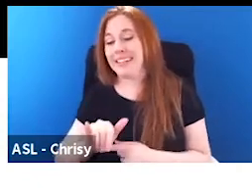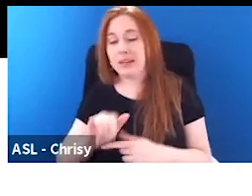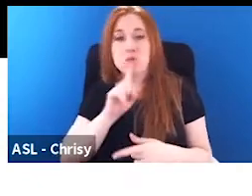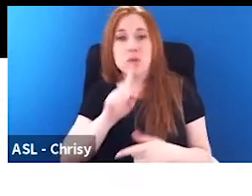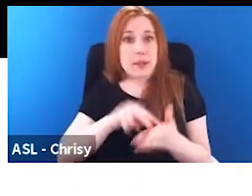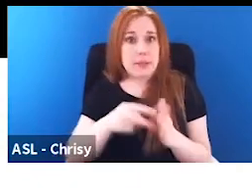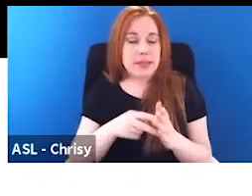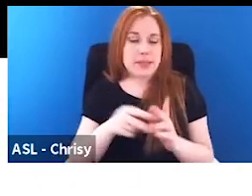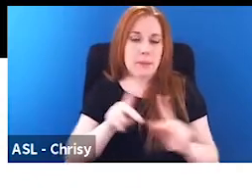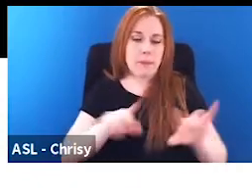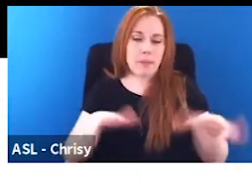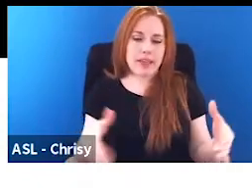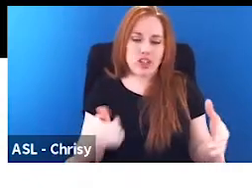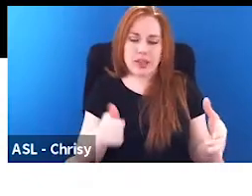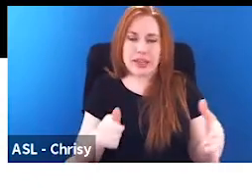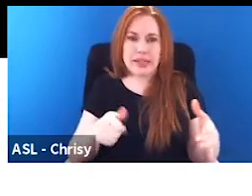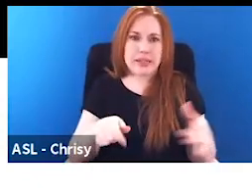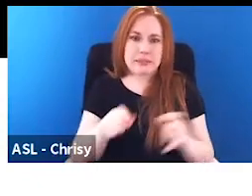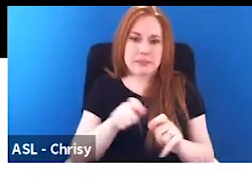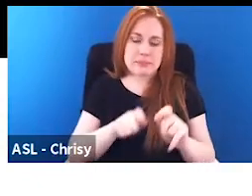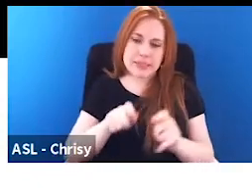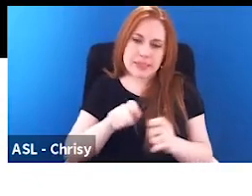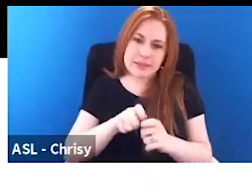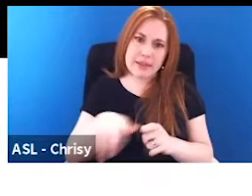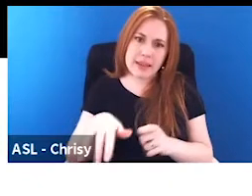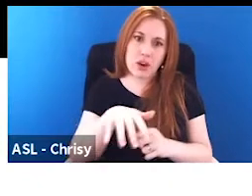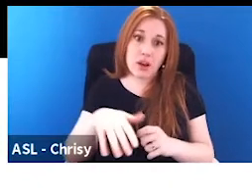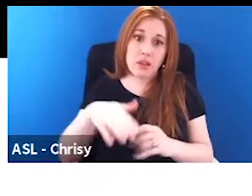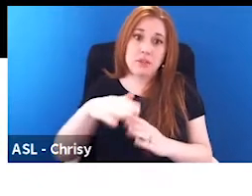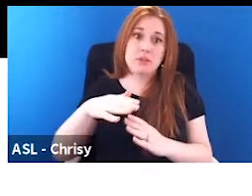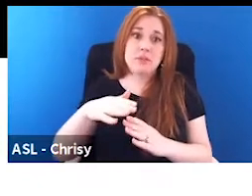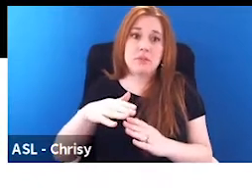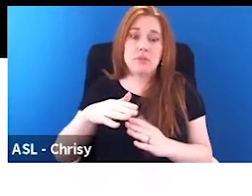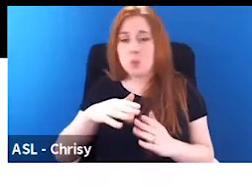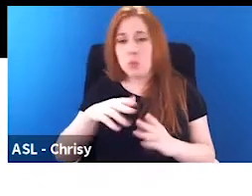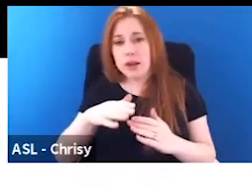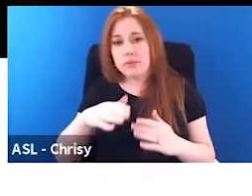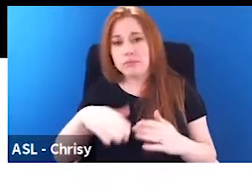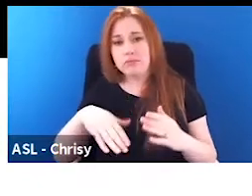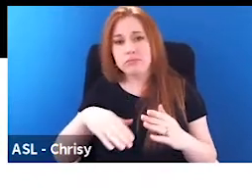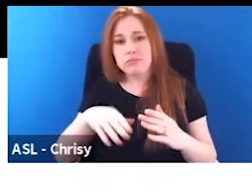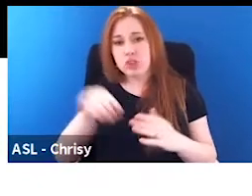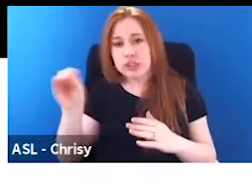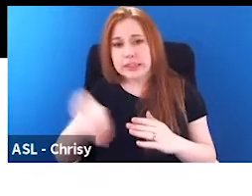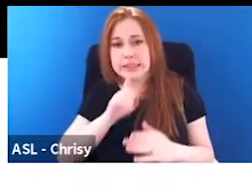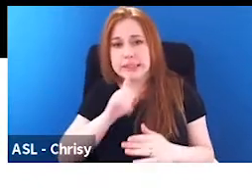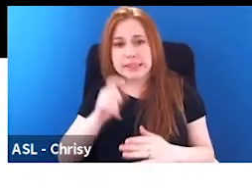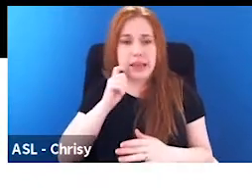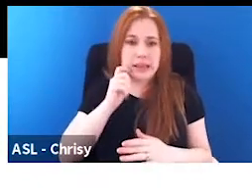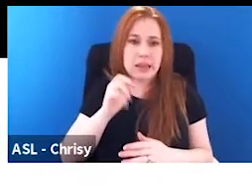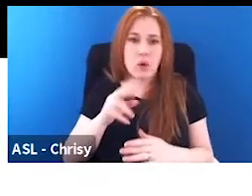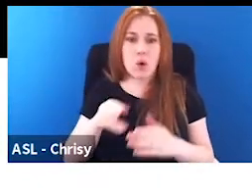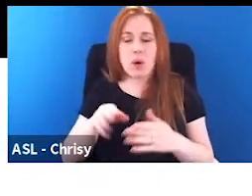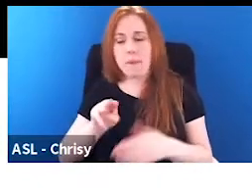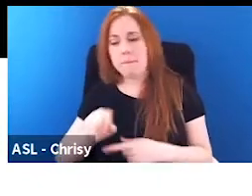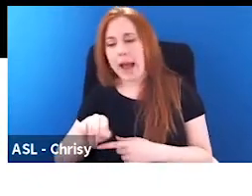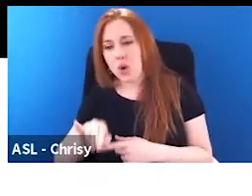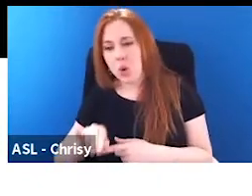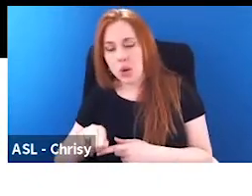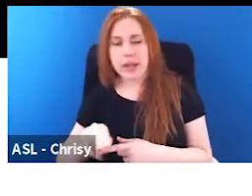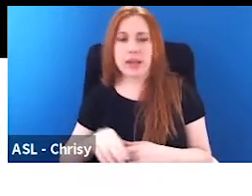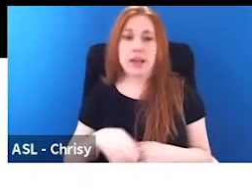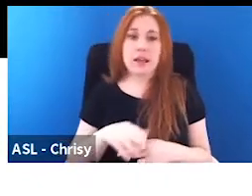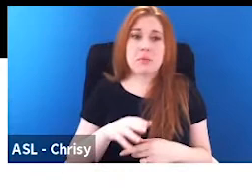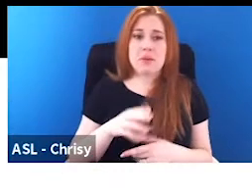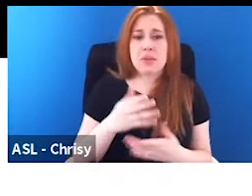any particular area tops 50% ethnic minority. And maybe 5 or 10 years ago, that was maybe 6 states and 15